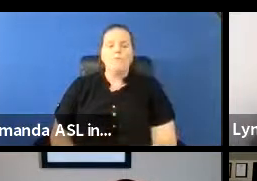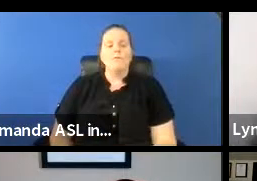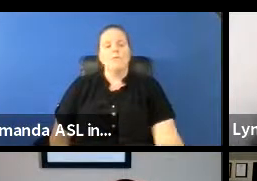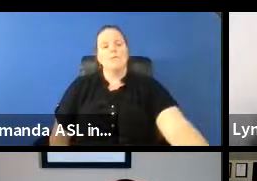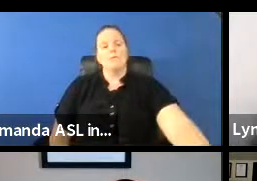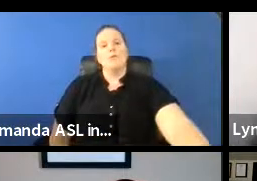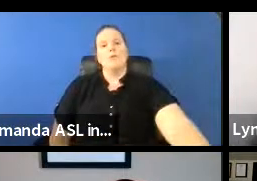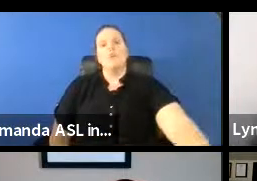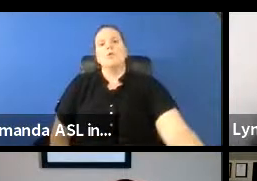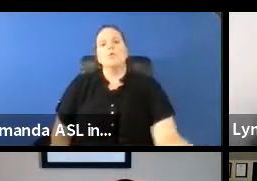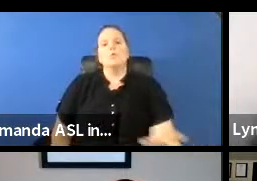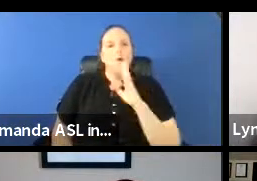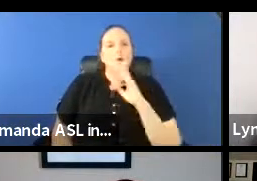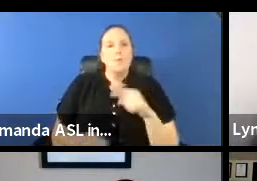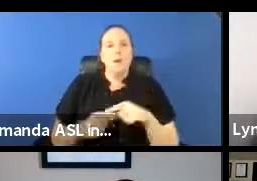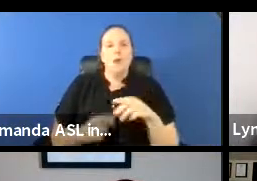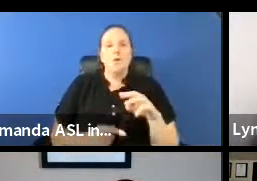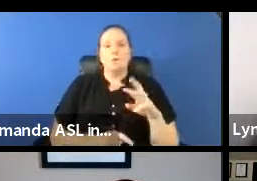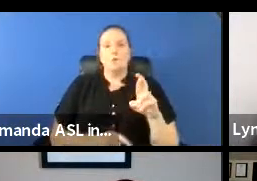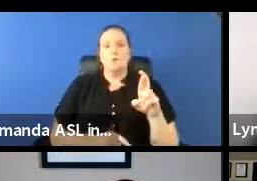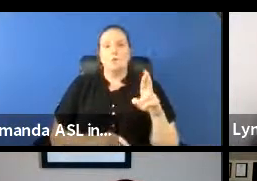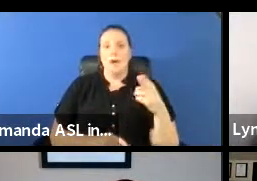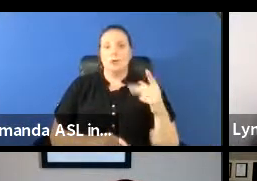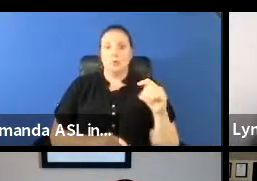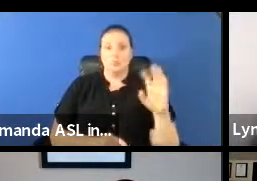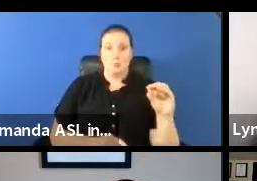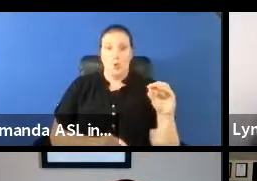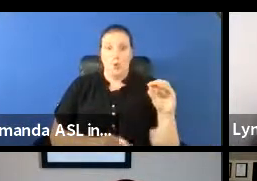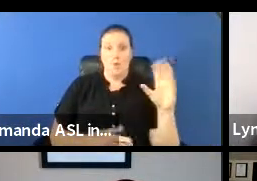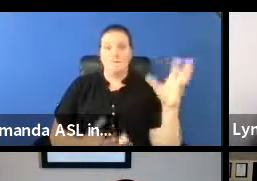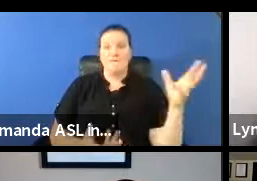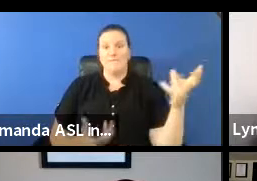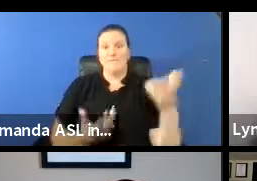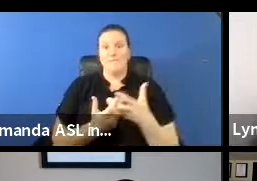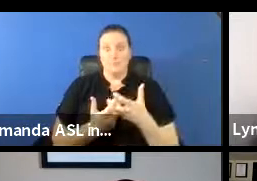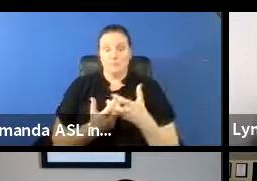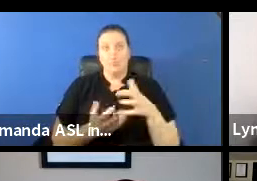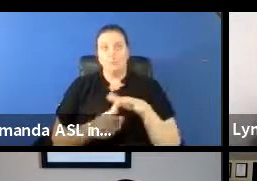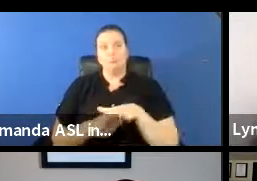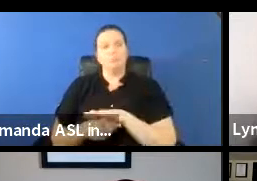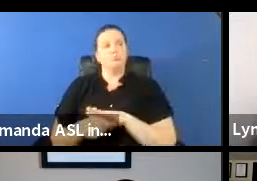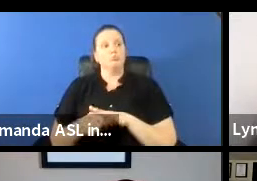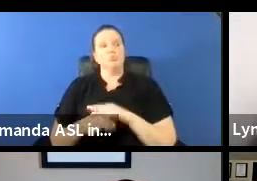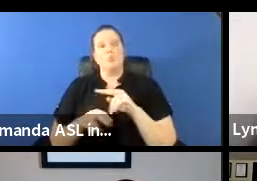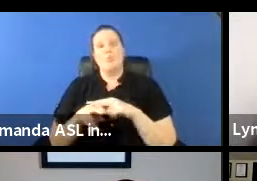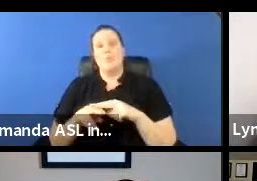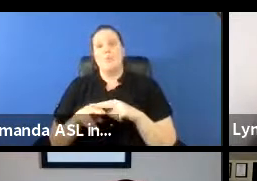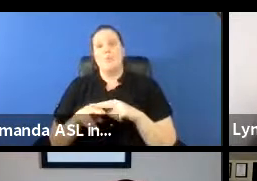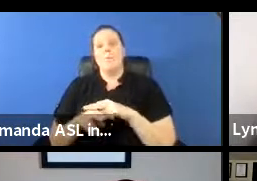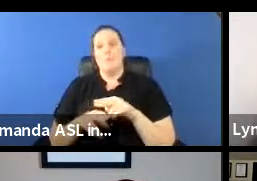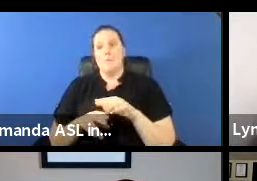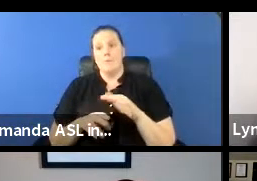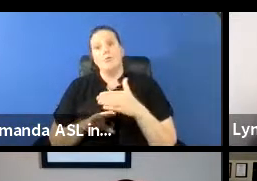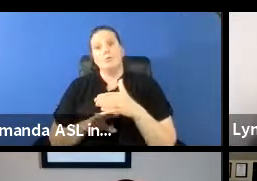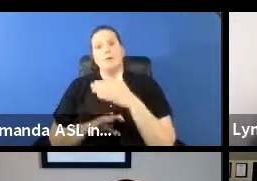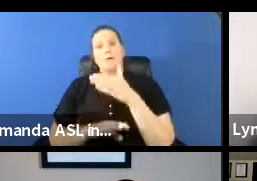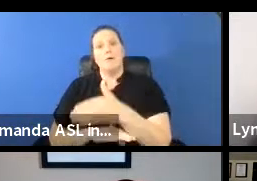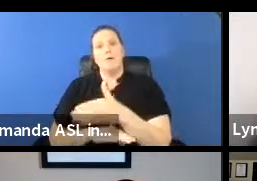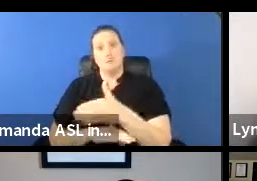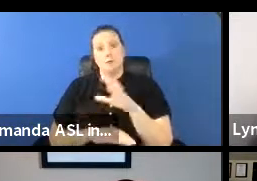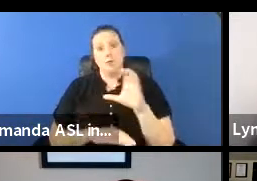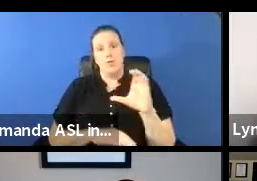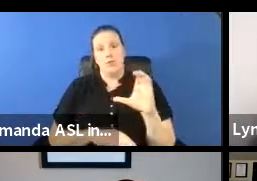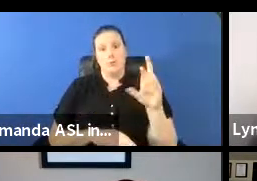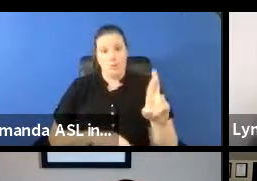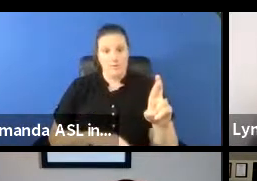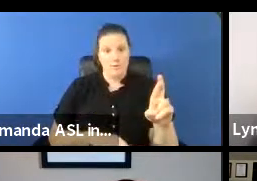about retrofitting the existing rail bridge that crosses the